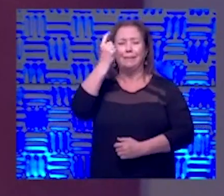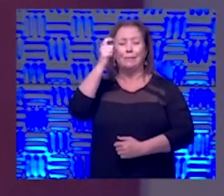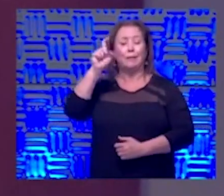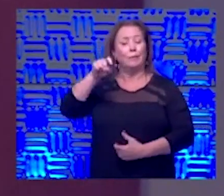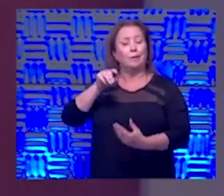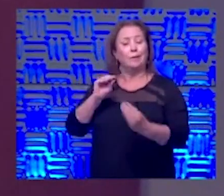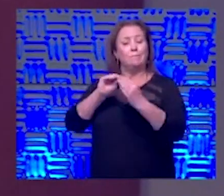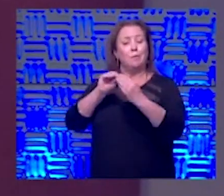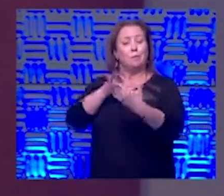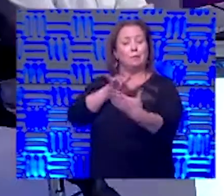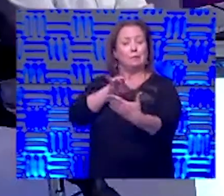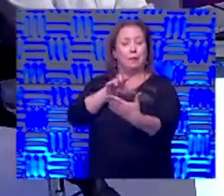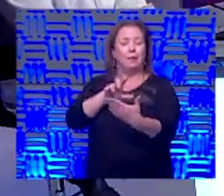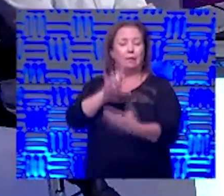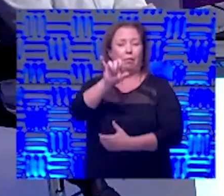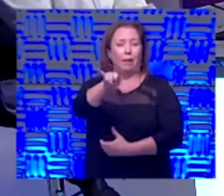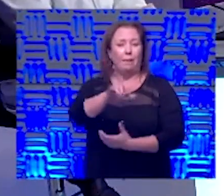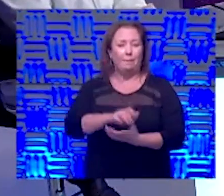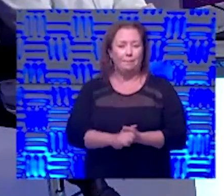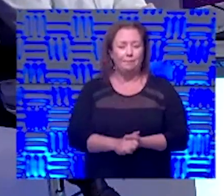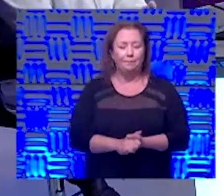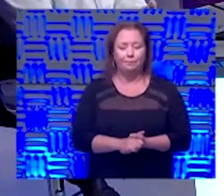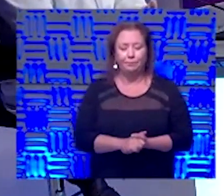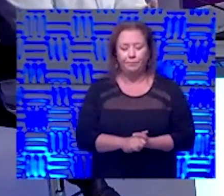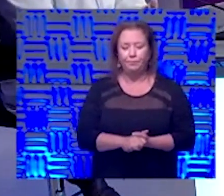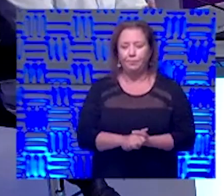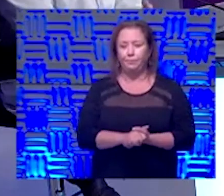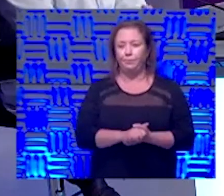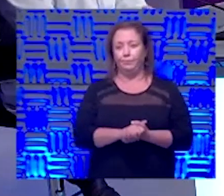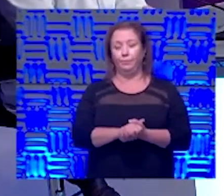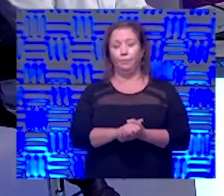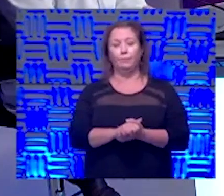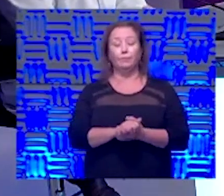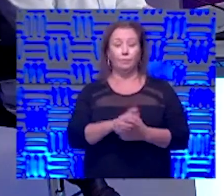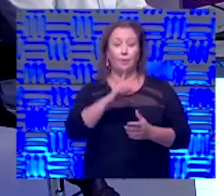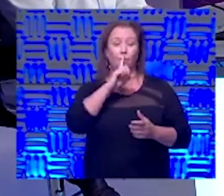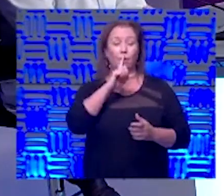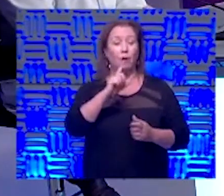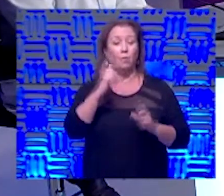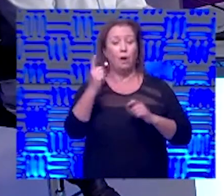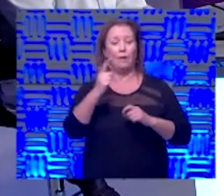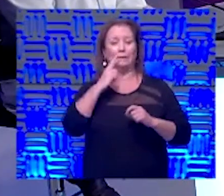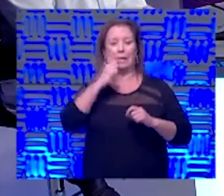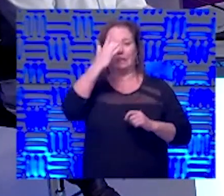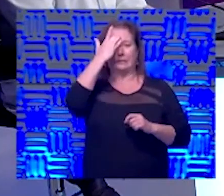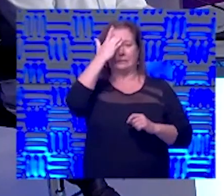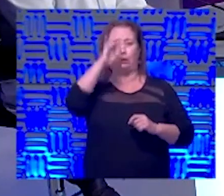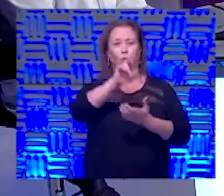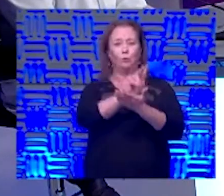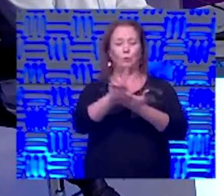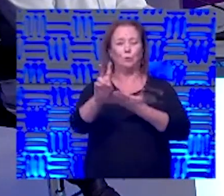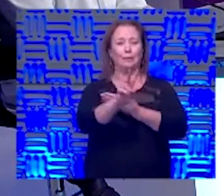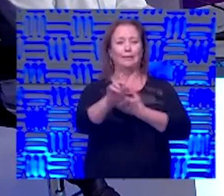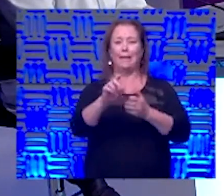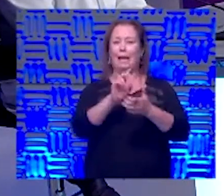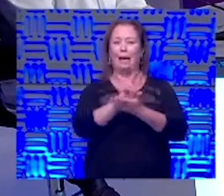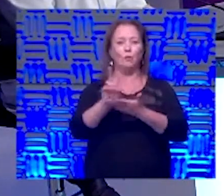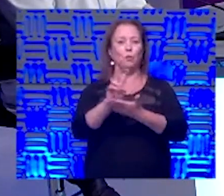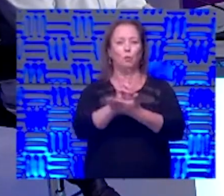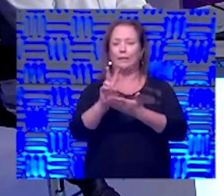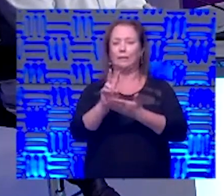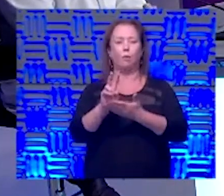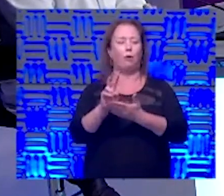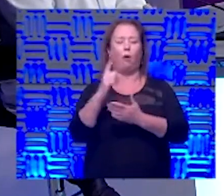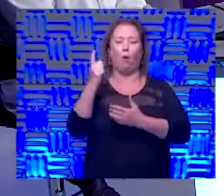really preliminary. Yeah, so here we go. It's going. We always say we're going to be smarter in 2 weeks, and you know what? We are